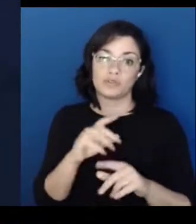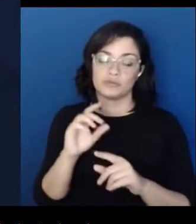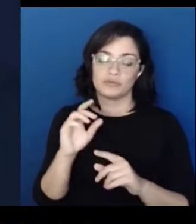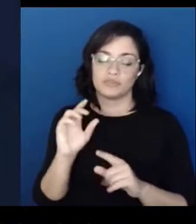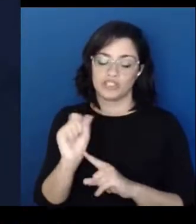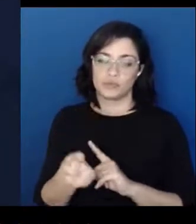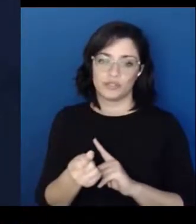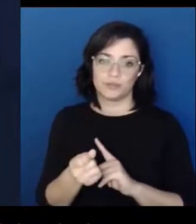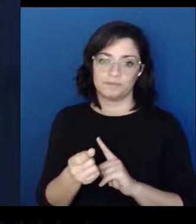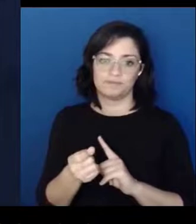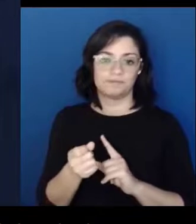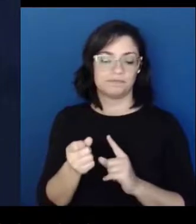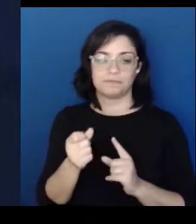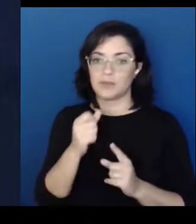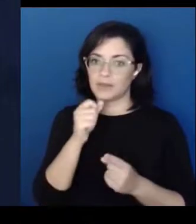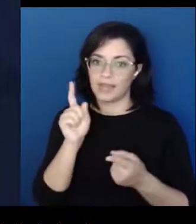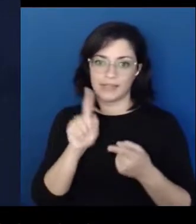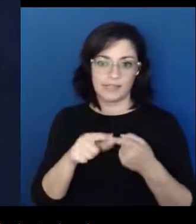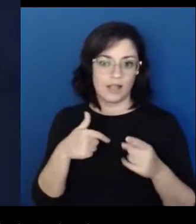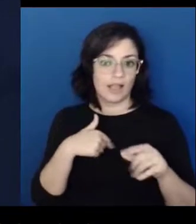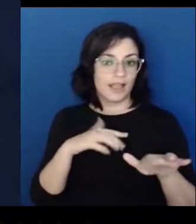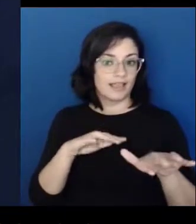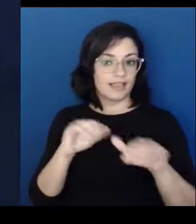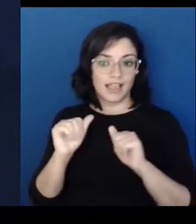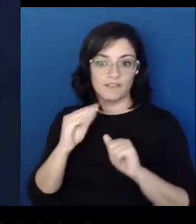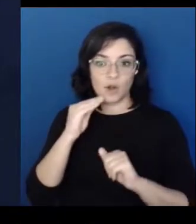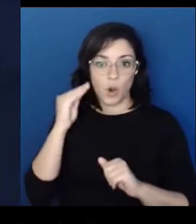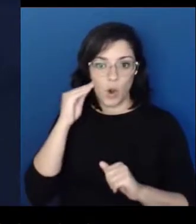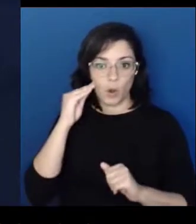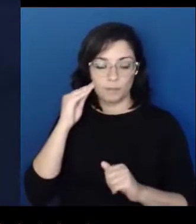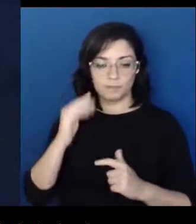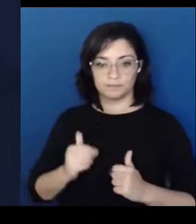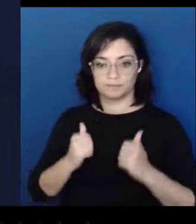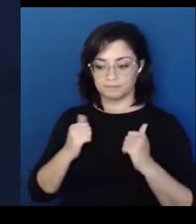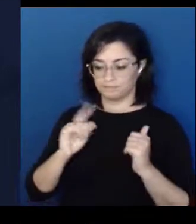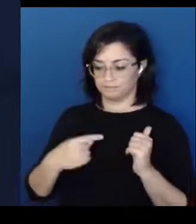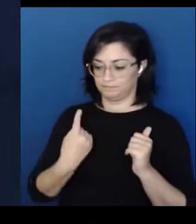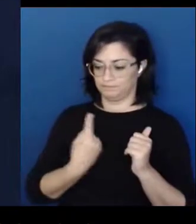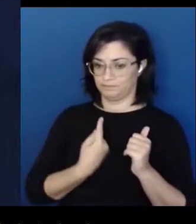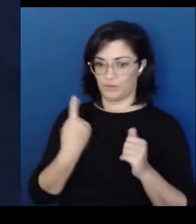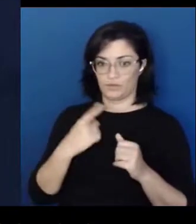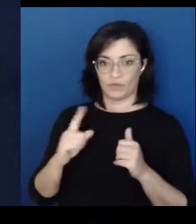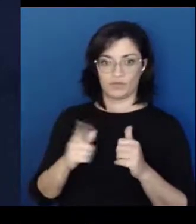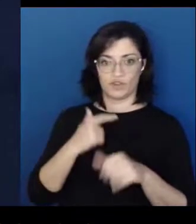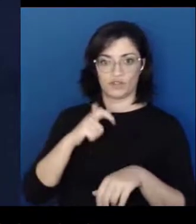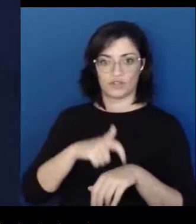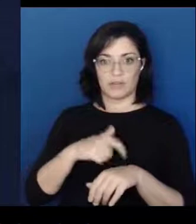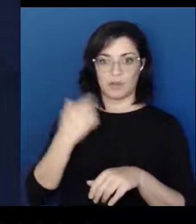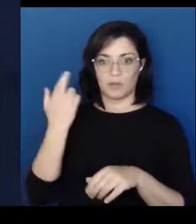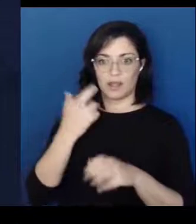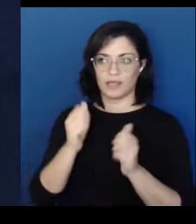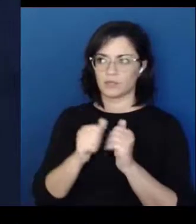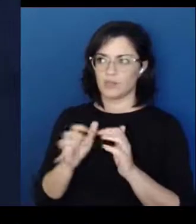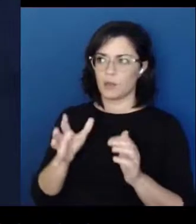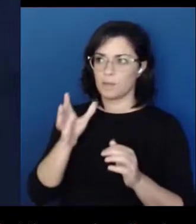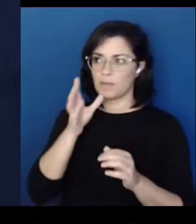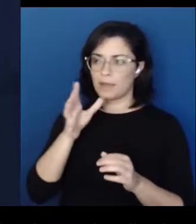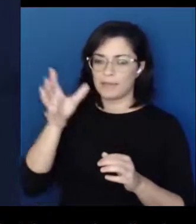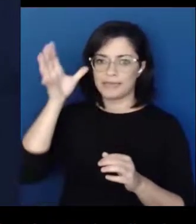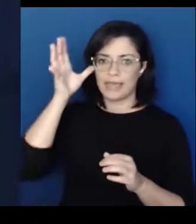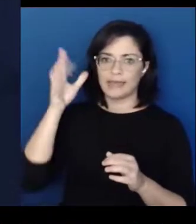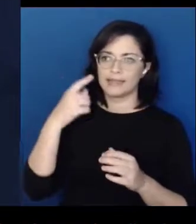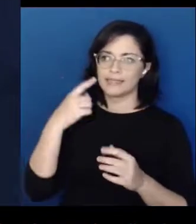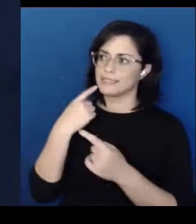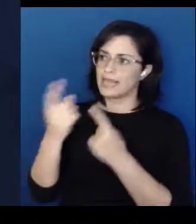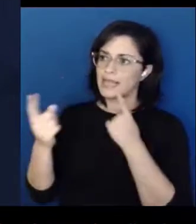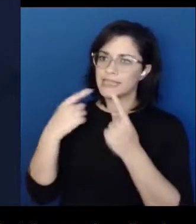and was on my own for the first time and realized, without my mom and dad telling people she has hearing loss, telling my teacher, I had to be on